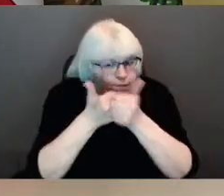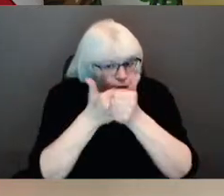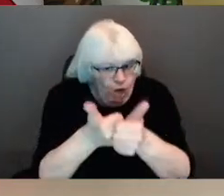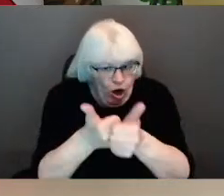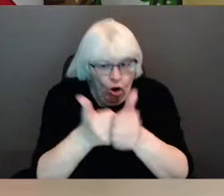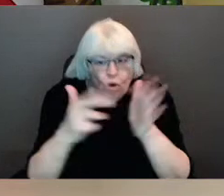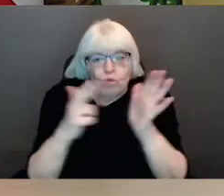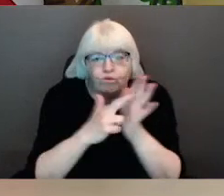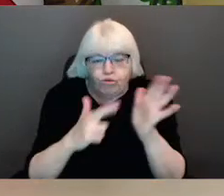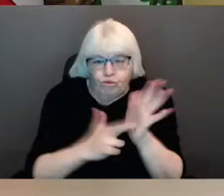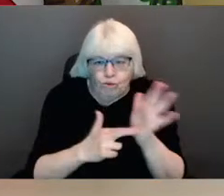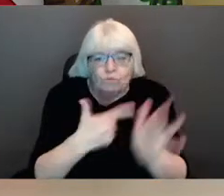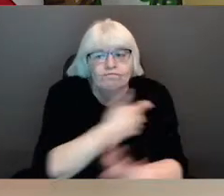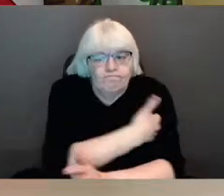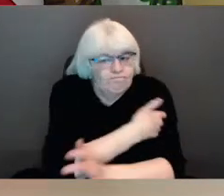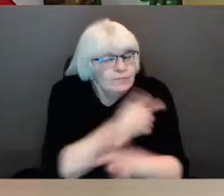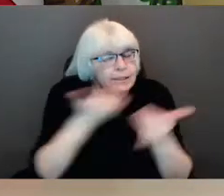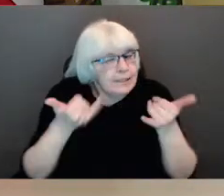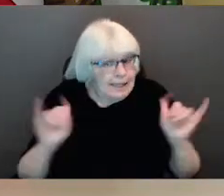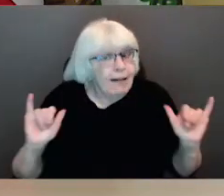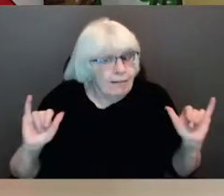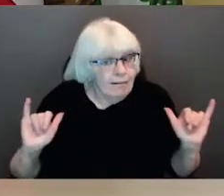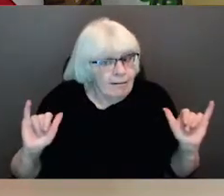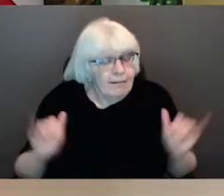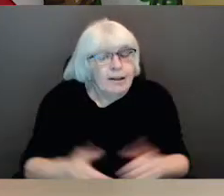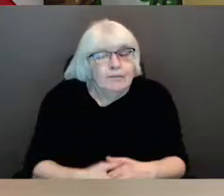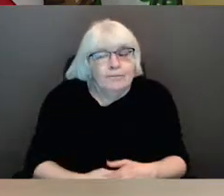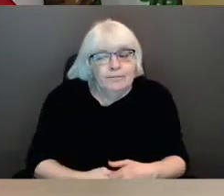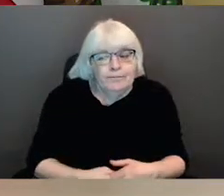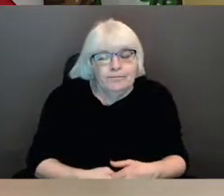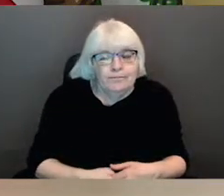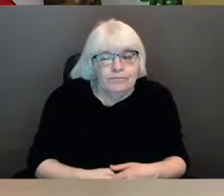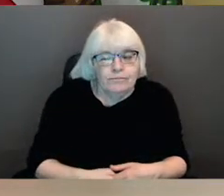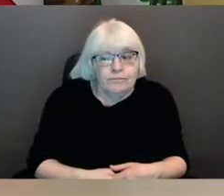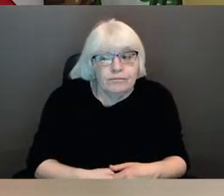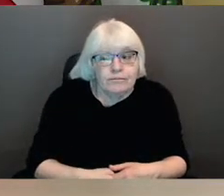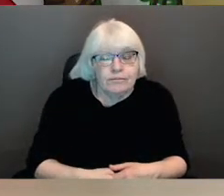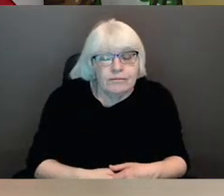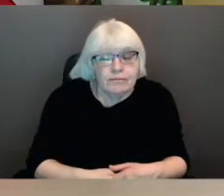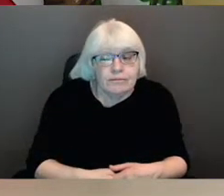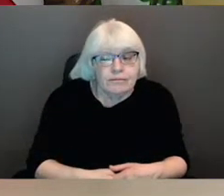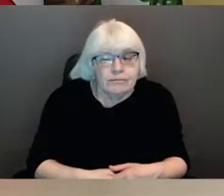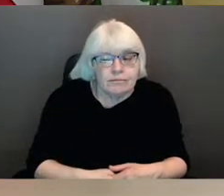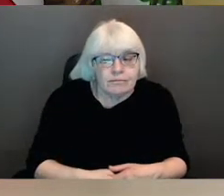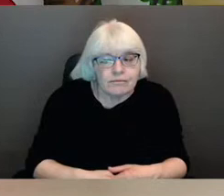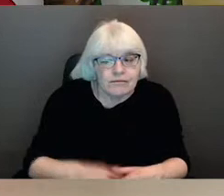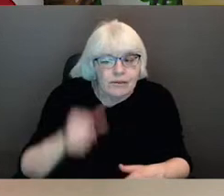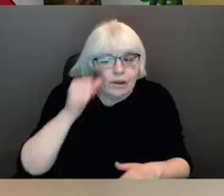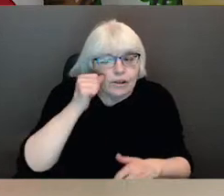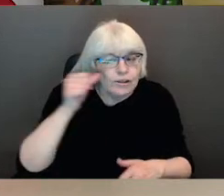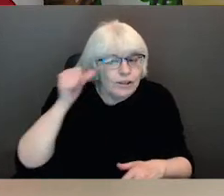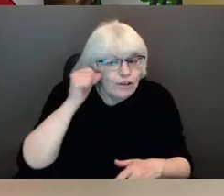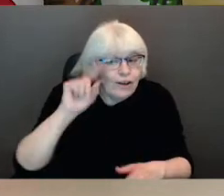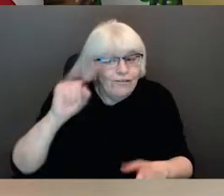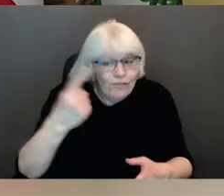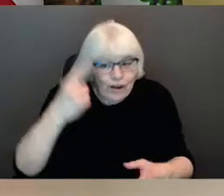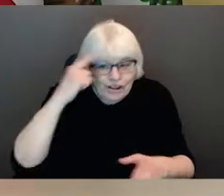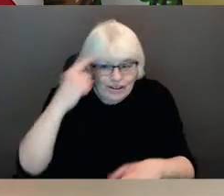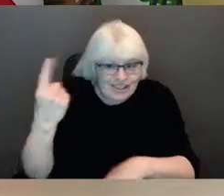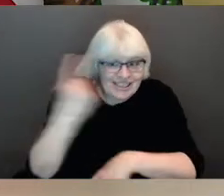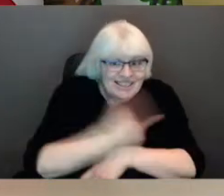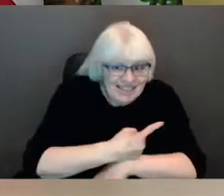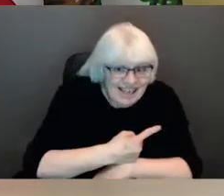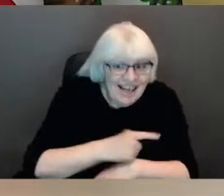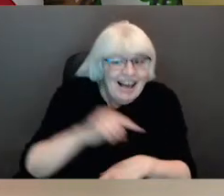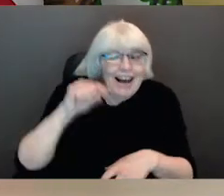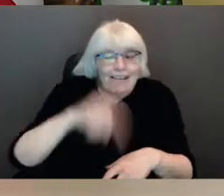Yesterday was the first day of school in 2022 for PEI students and staff in